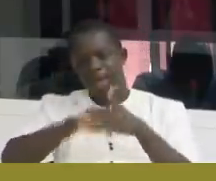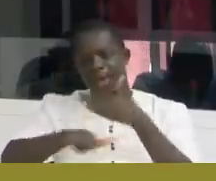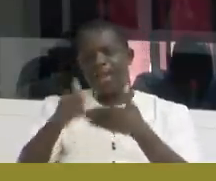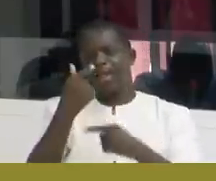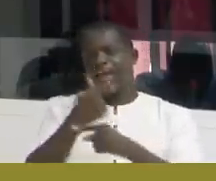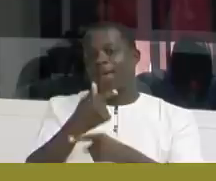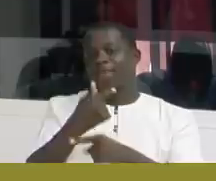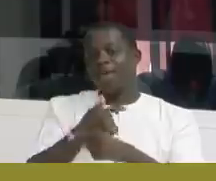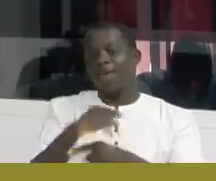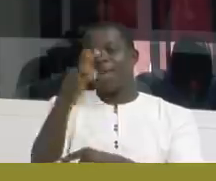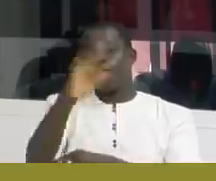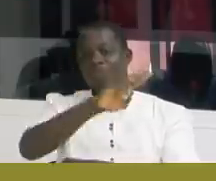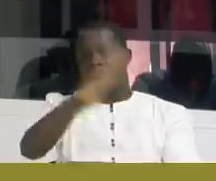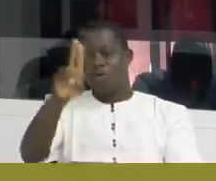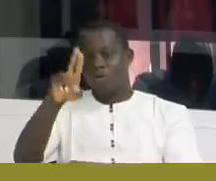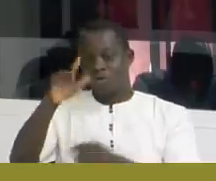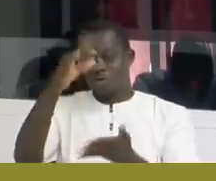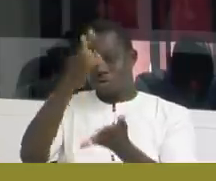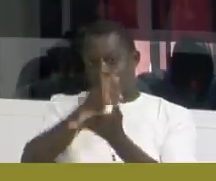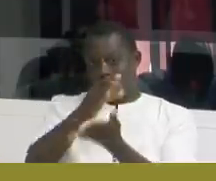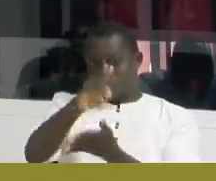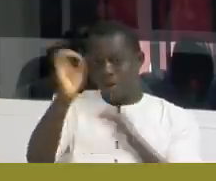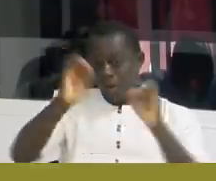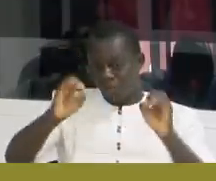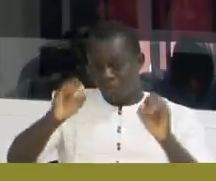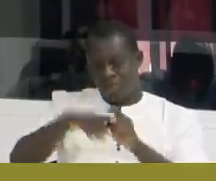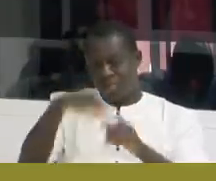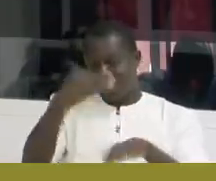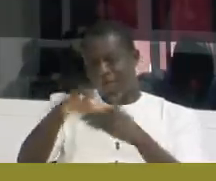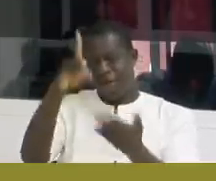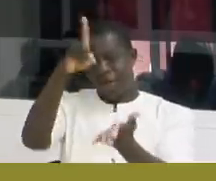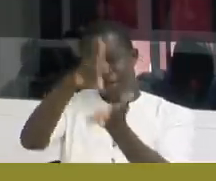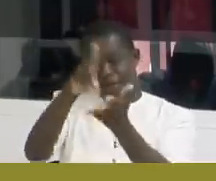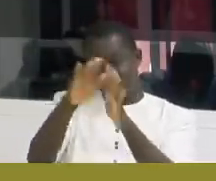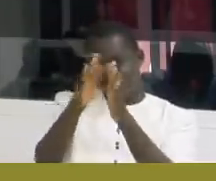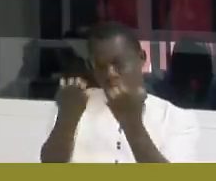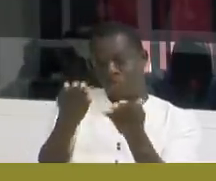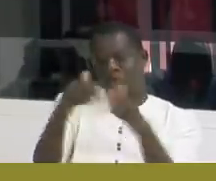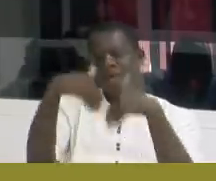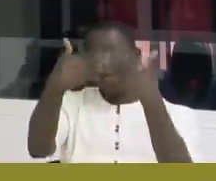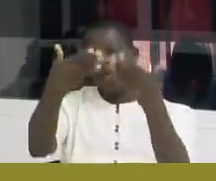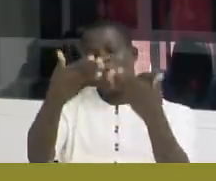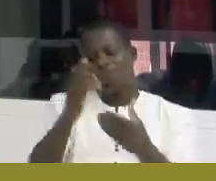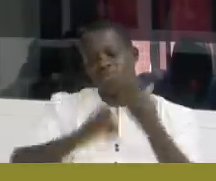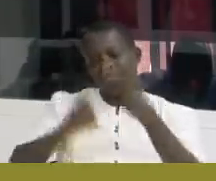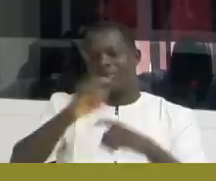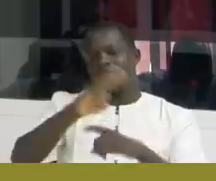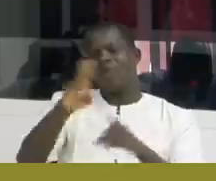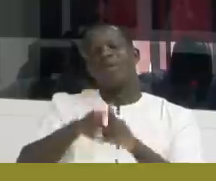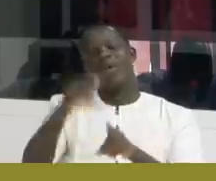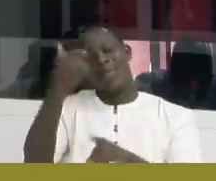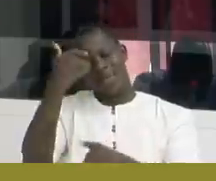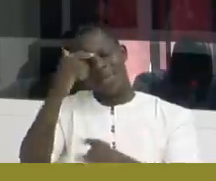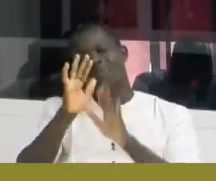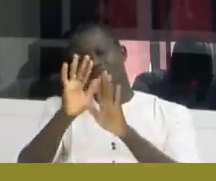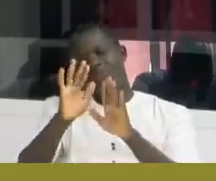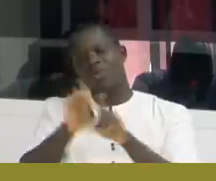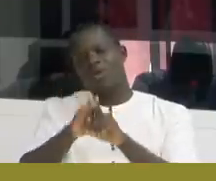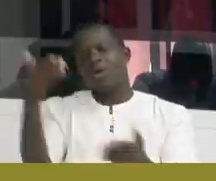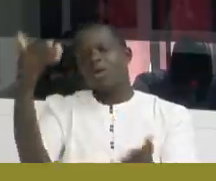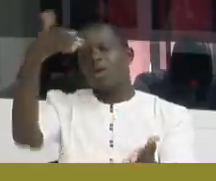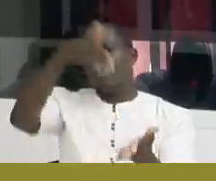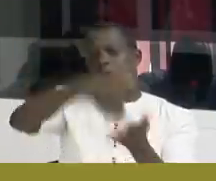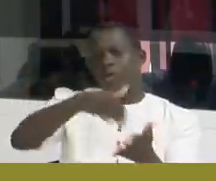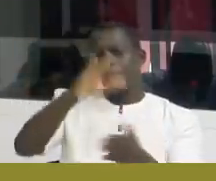If I didn't, it wouldn't have been given back in the first place. Okay, sir. I definitely will wait until the